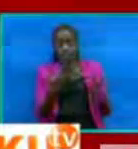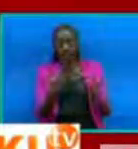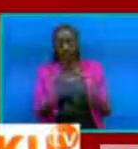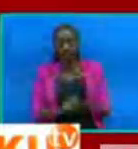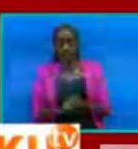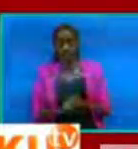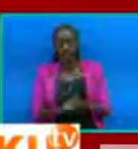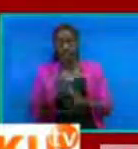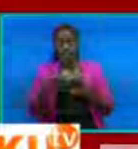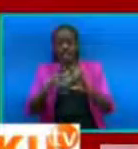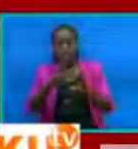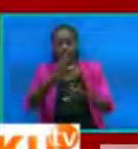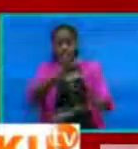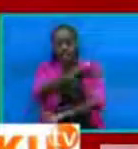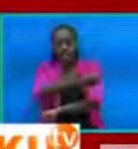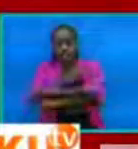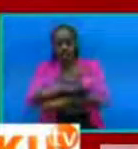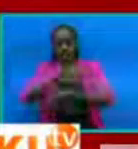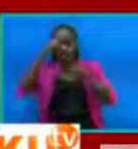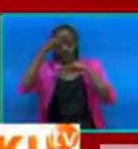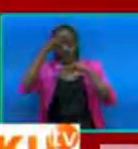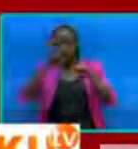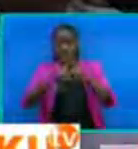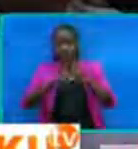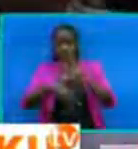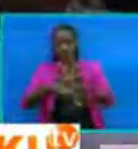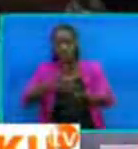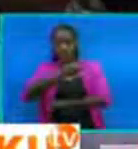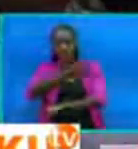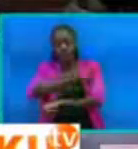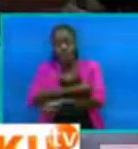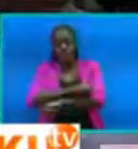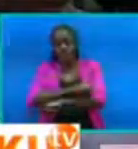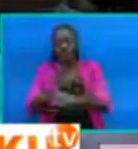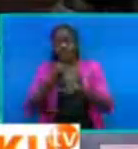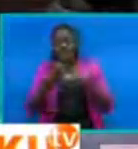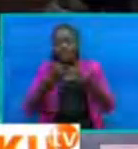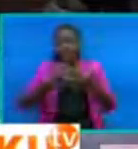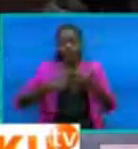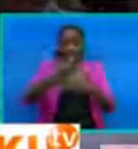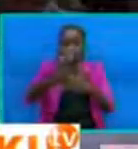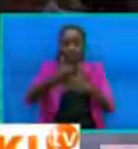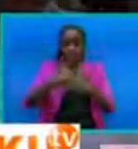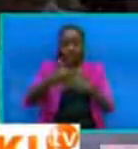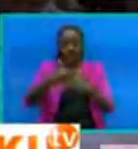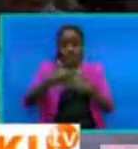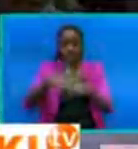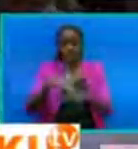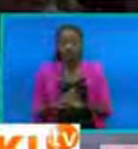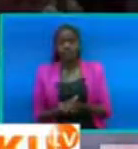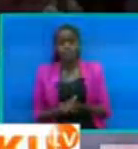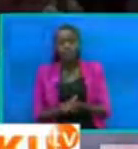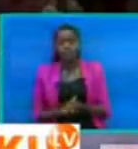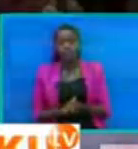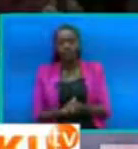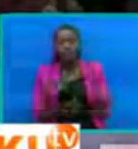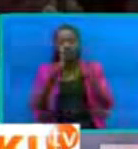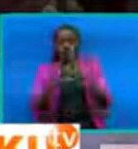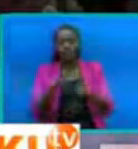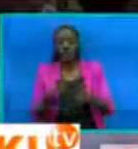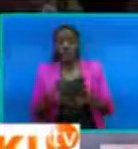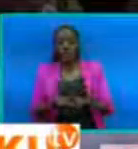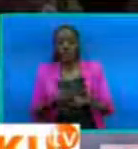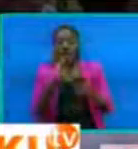in secondary school or primary school. Now they are taking it up, and there is more